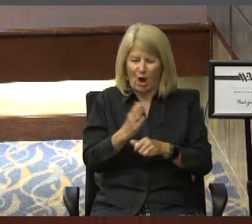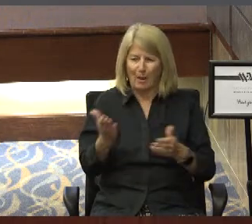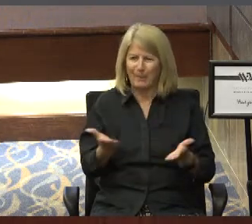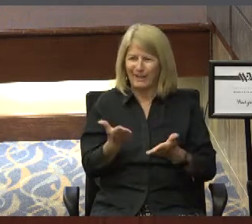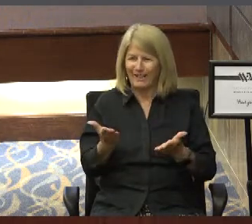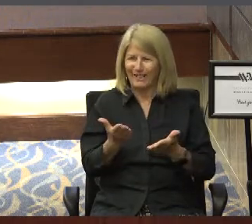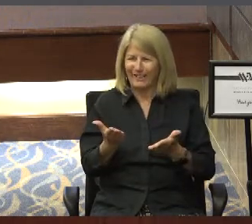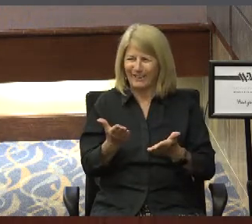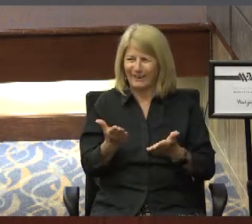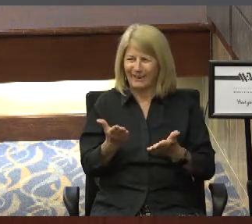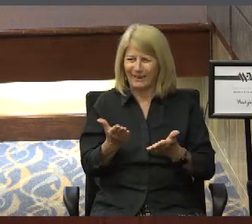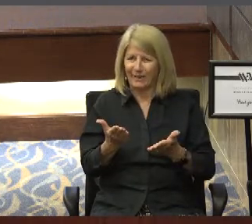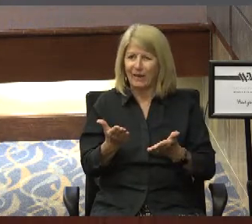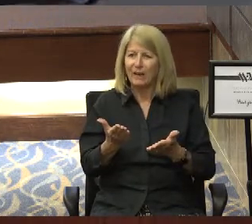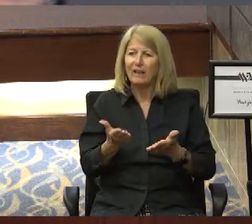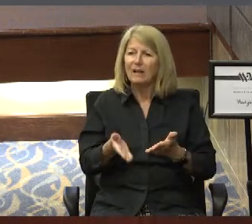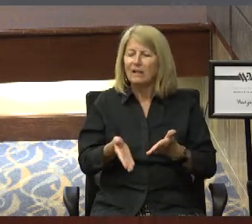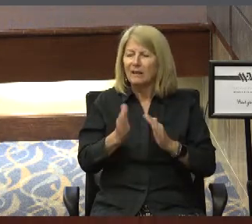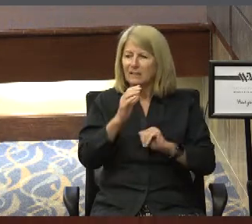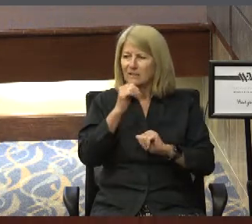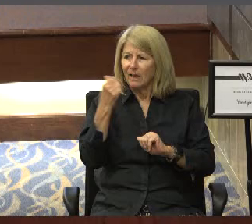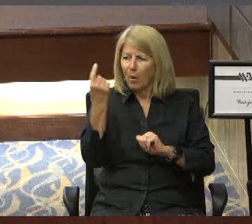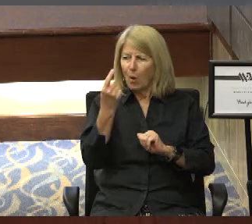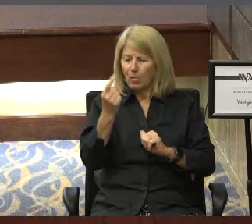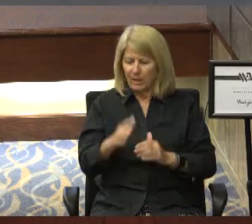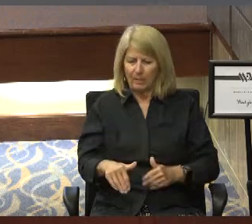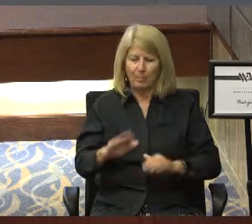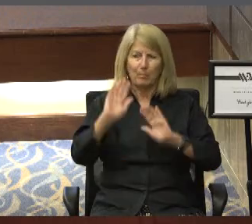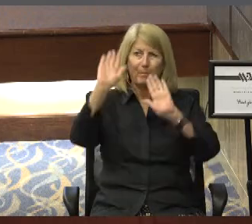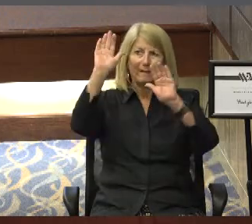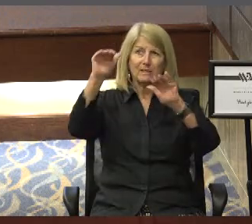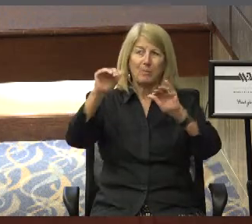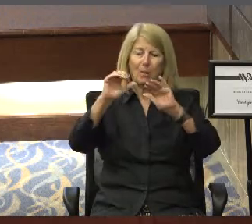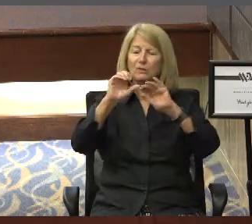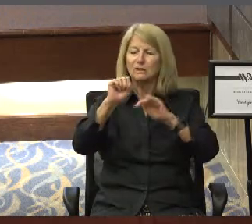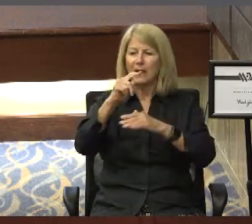have the basketball stadium. Let's make it a beautiful area.